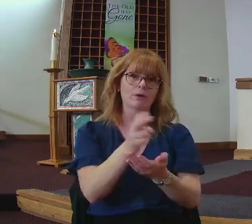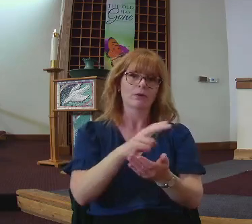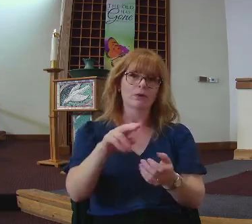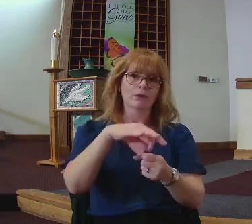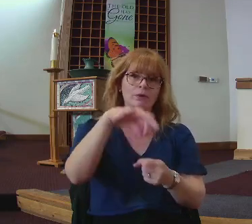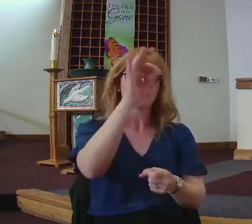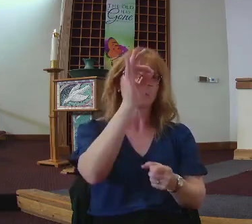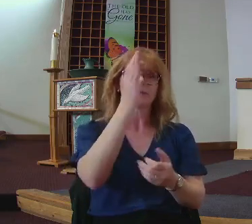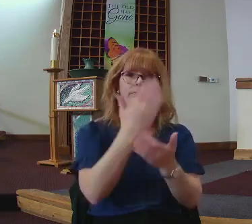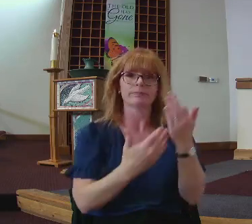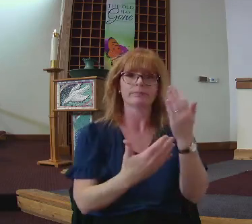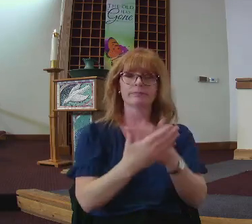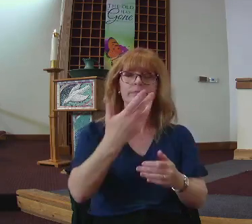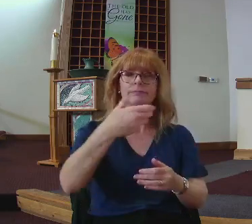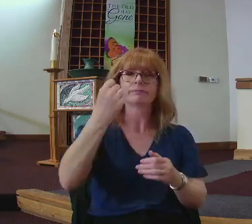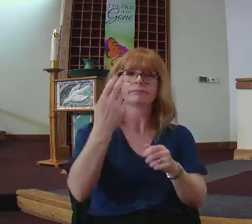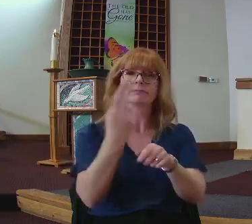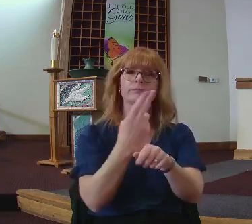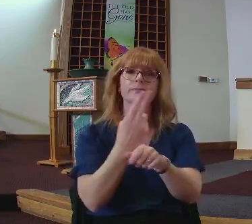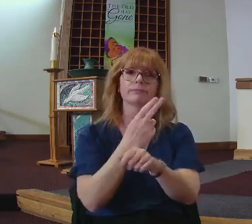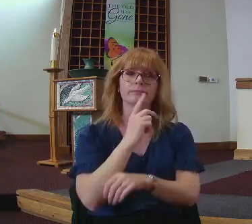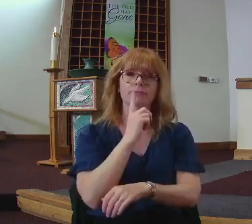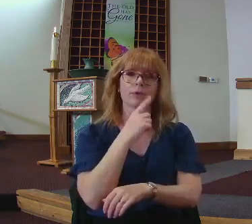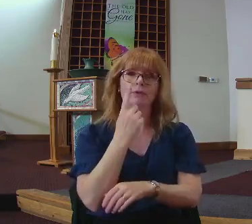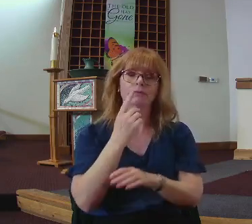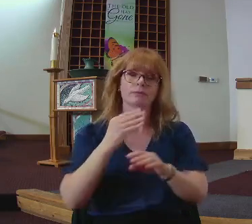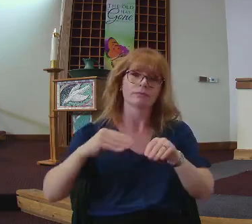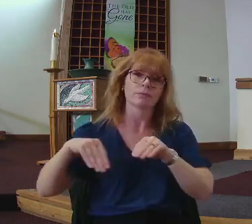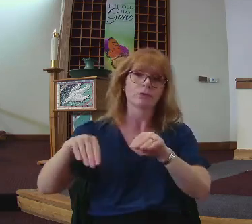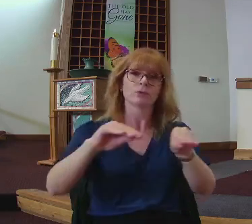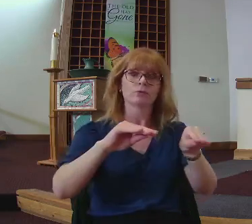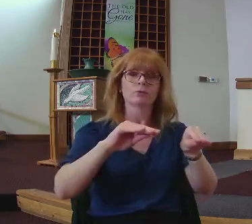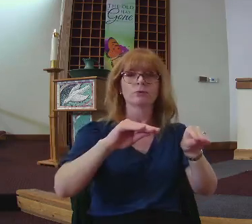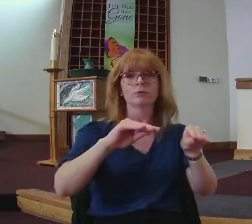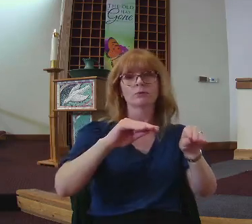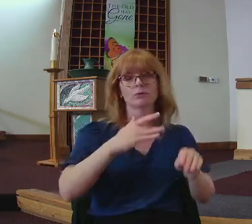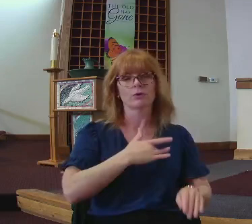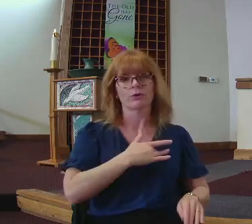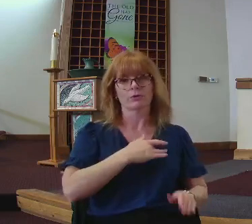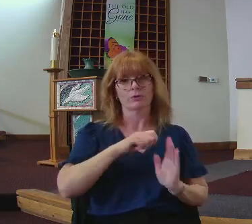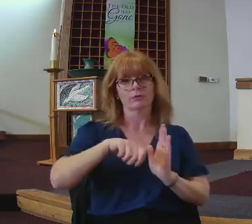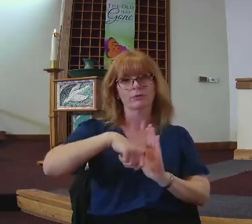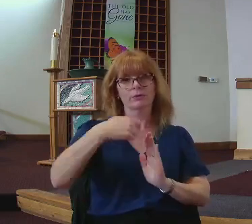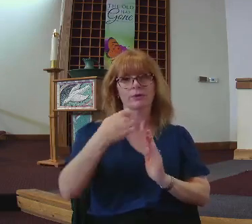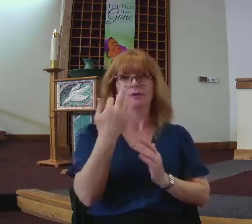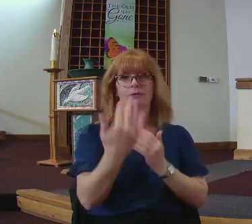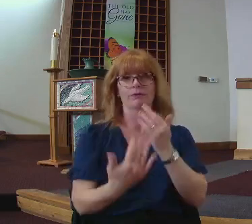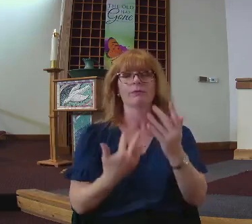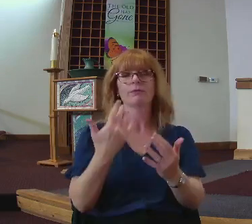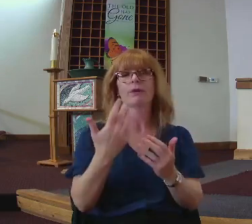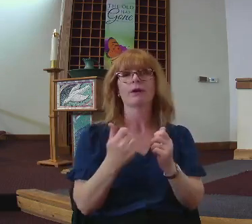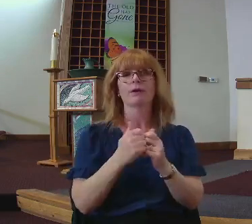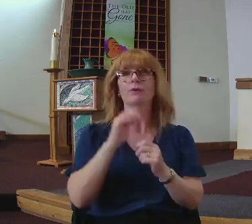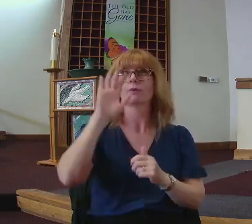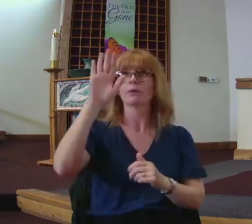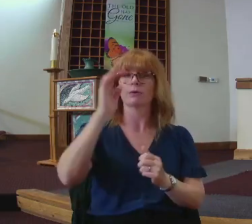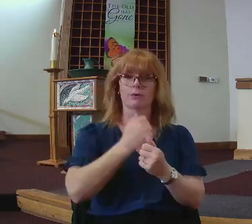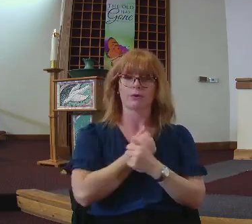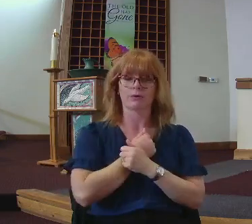and use them, take our lips and move them. And take our hearts and set them afire with your unending